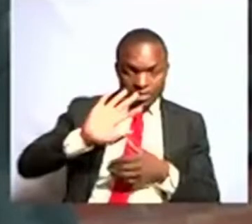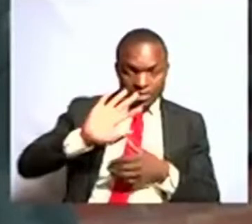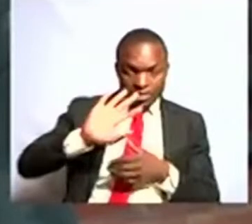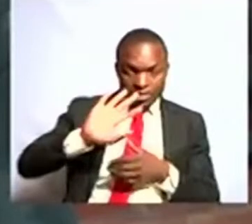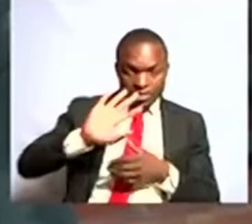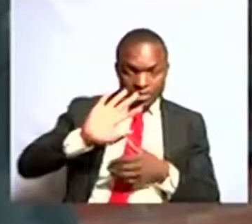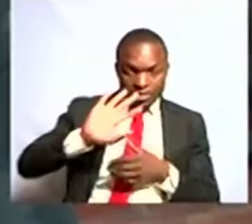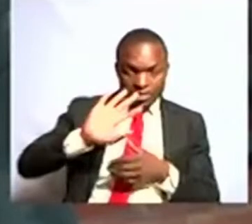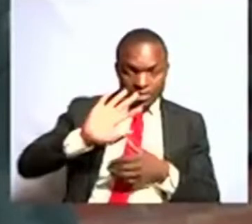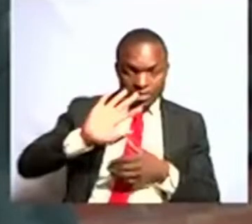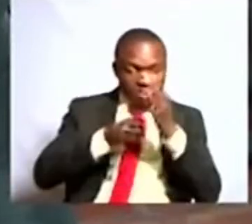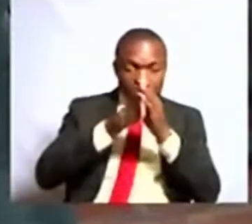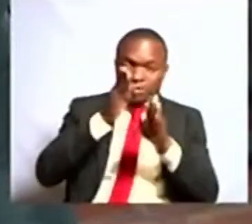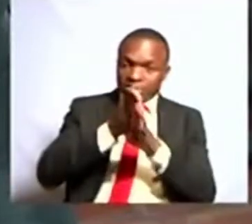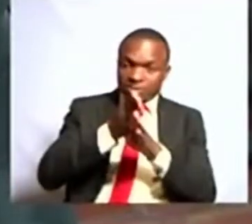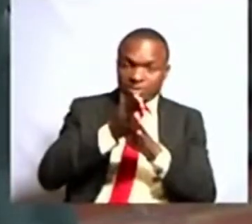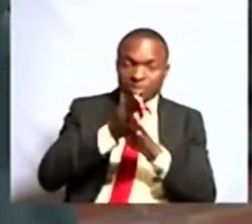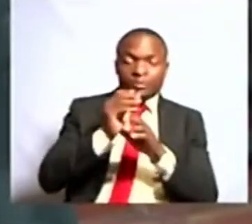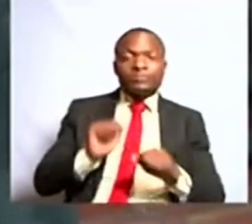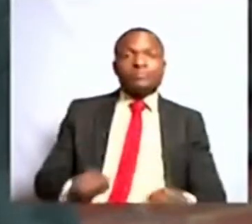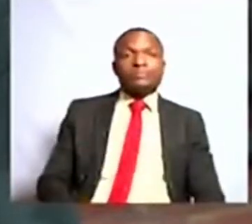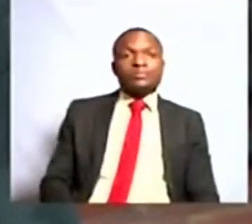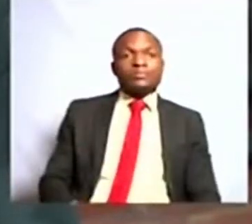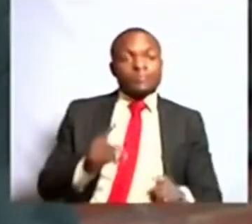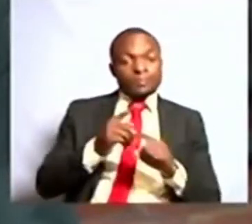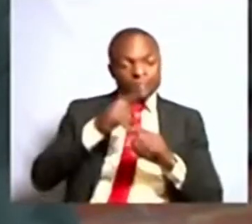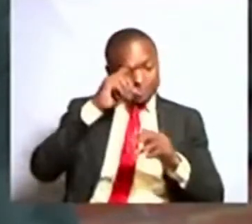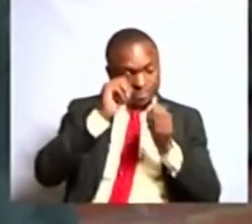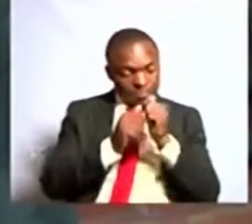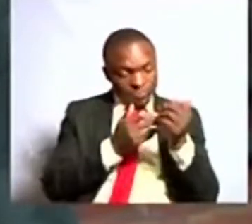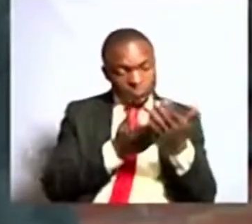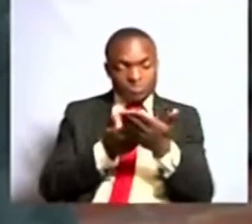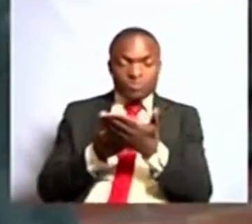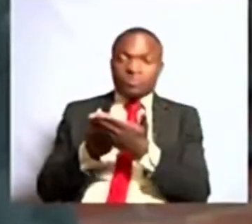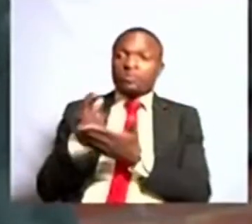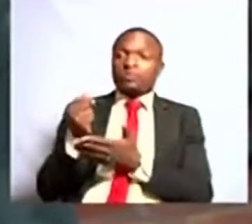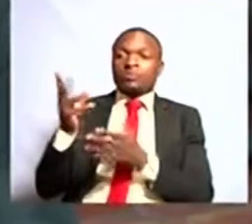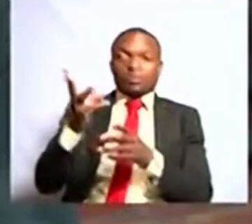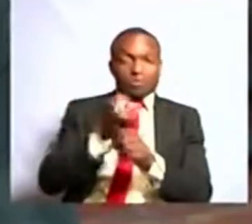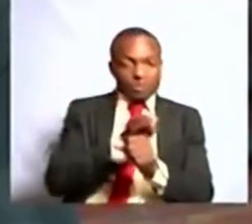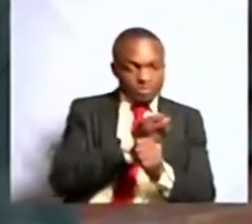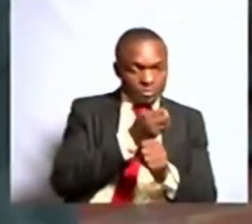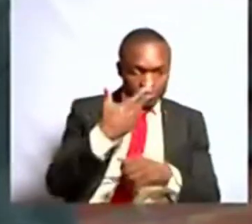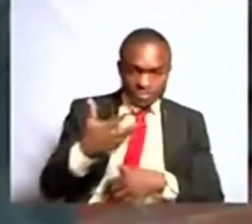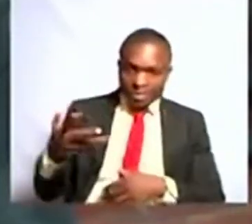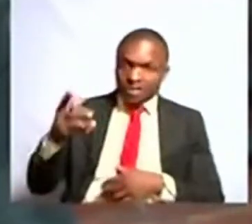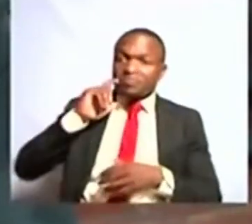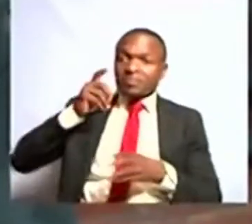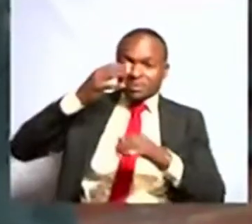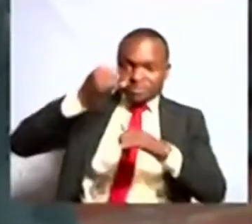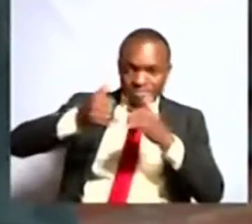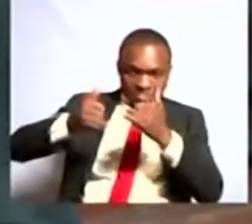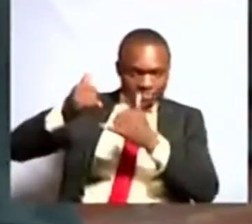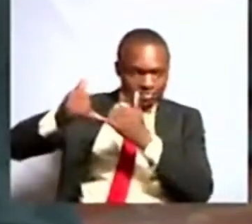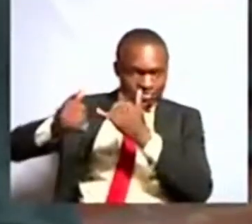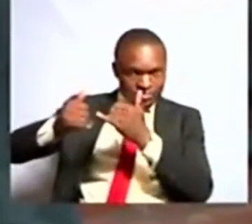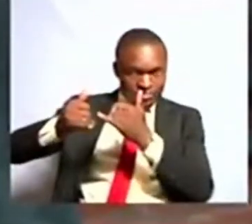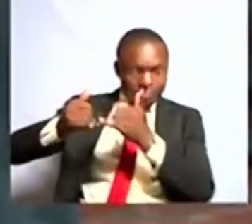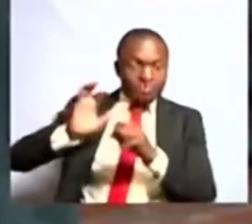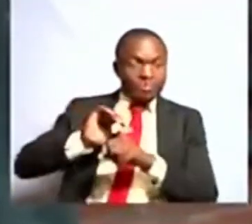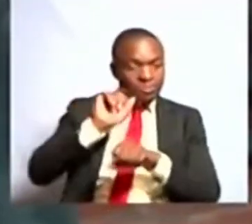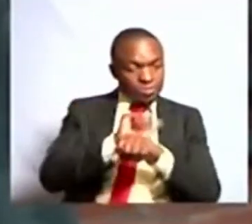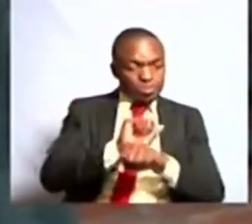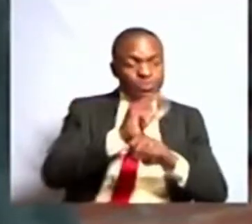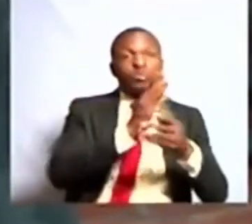and Infrastructure. But because this money had been obtained and these things needed to be completed, since work